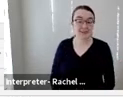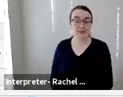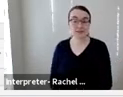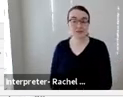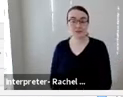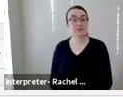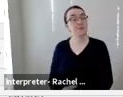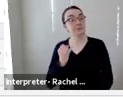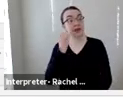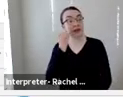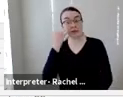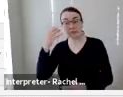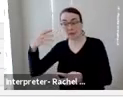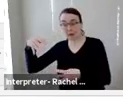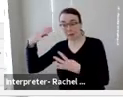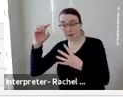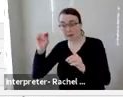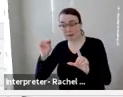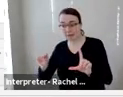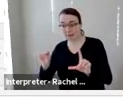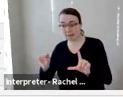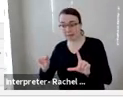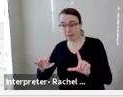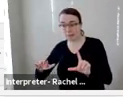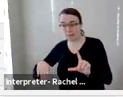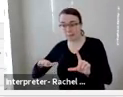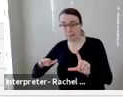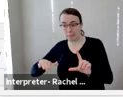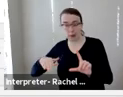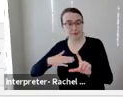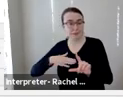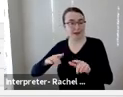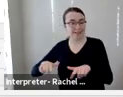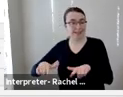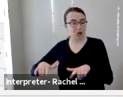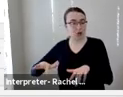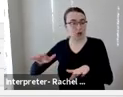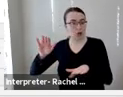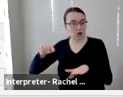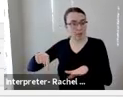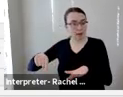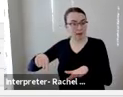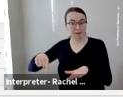If I come down here and go to the bottom of my layer construction,